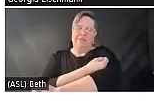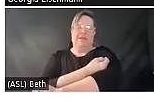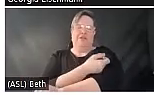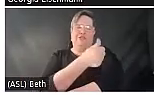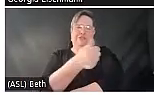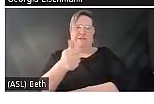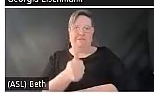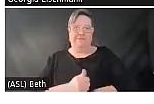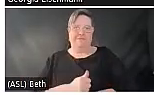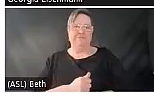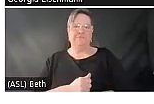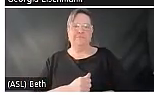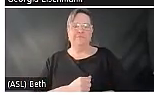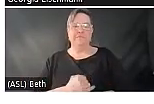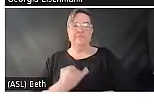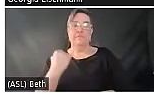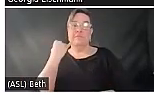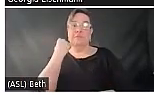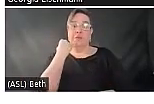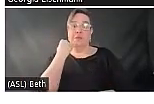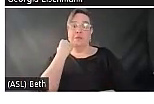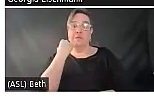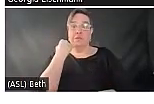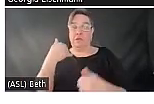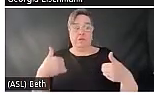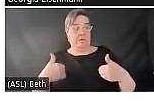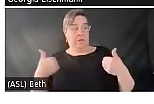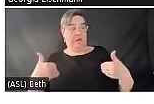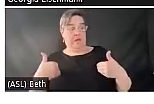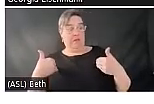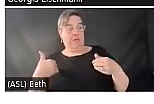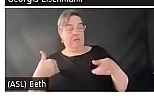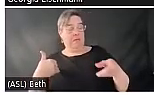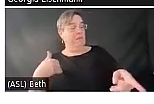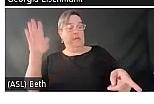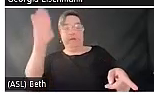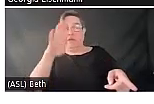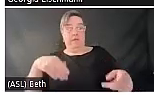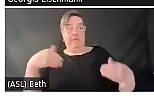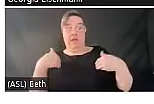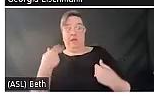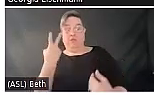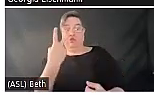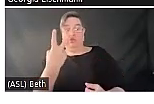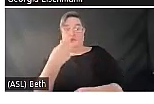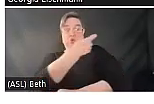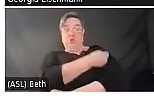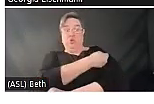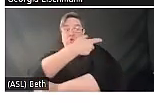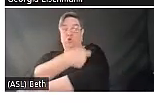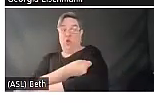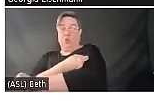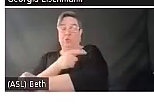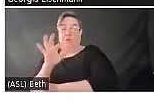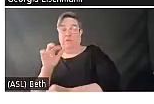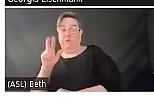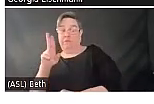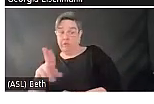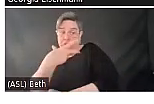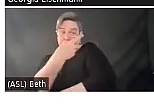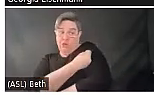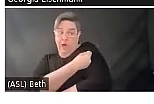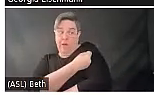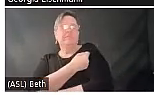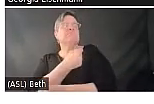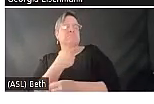those in the younger age groups who've not previously had 2 doses of the of influenza vaccine, then the recommendation is to get 1